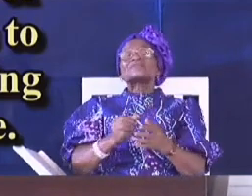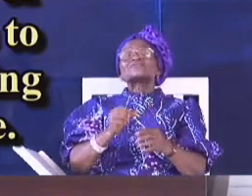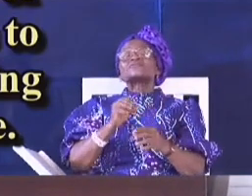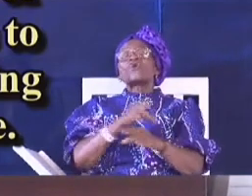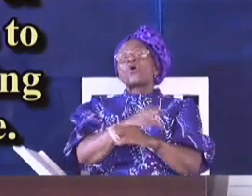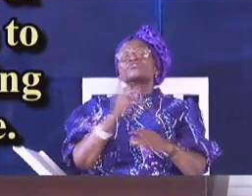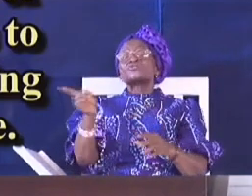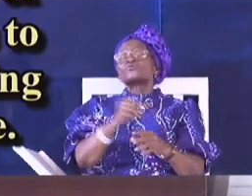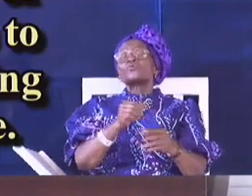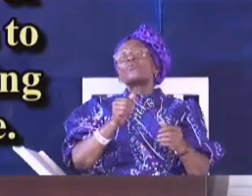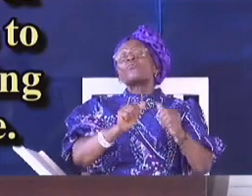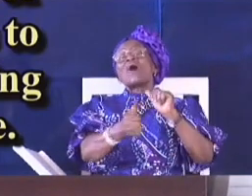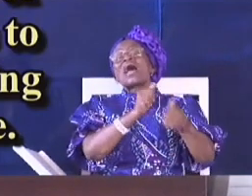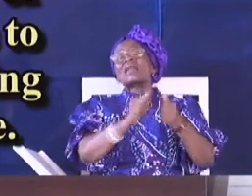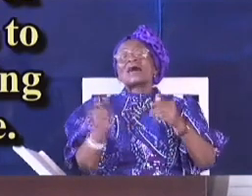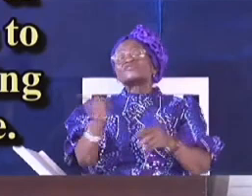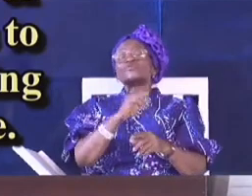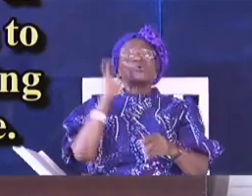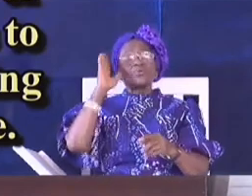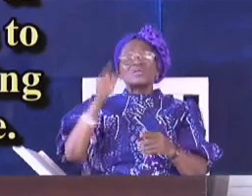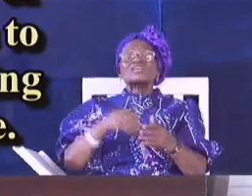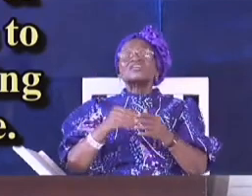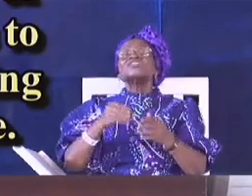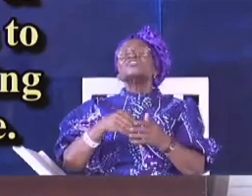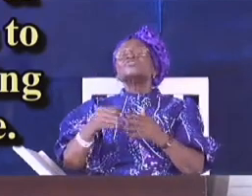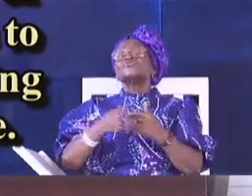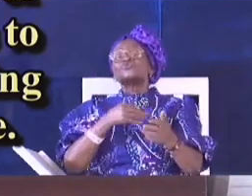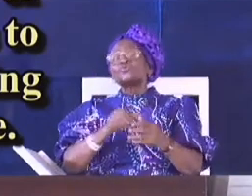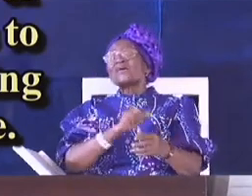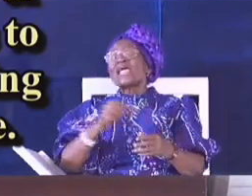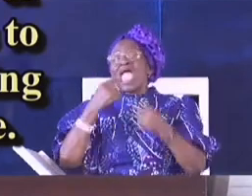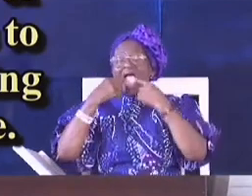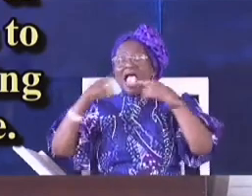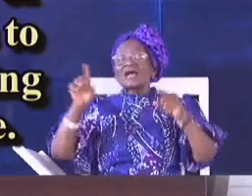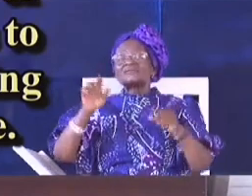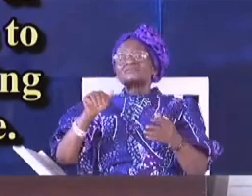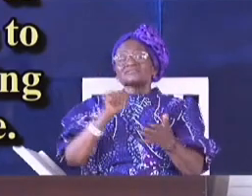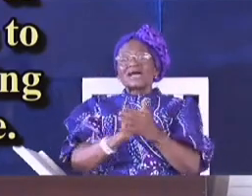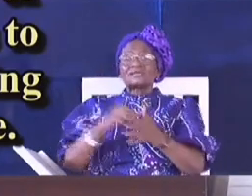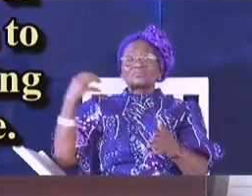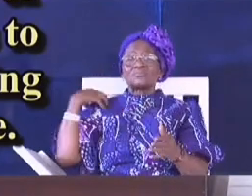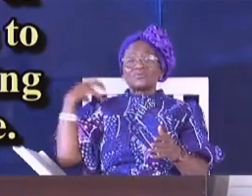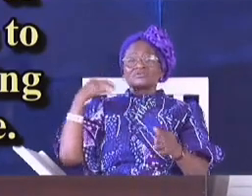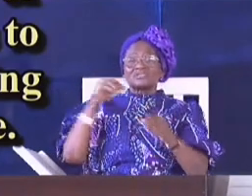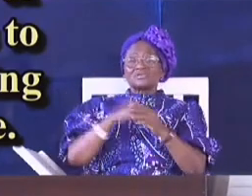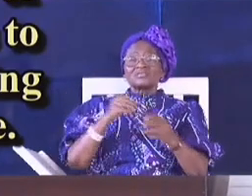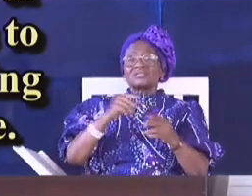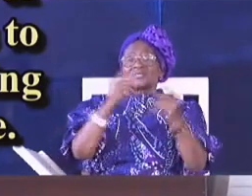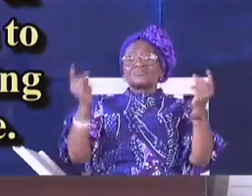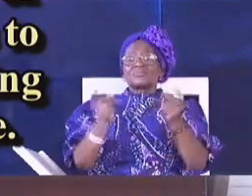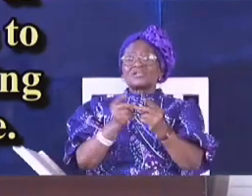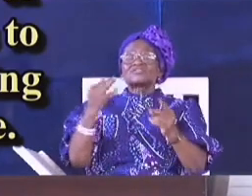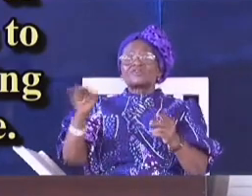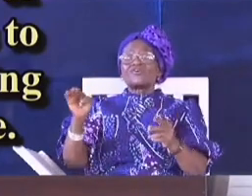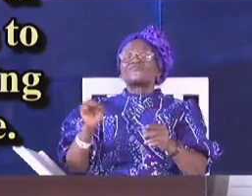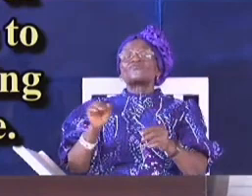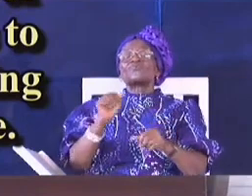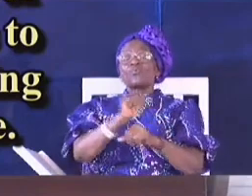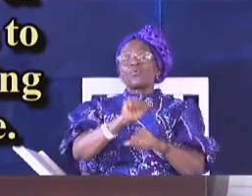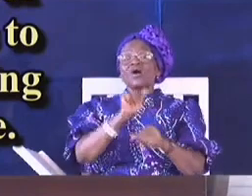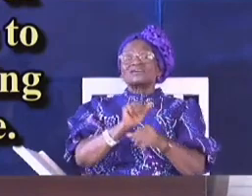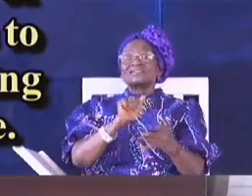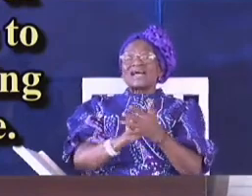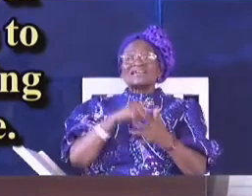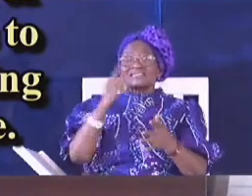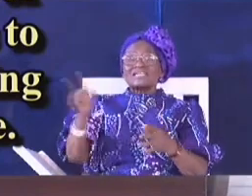issue a decree. That boss in the place of work that says you will not be promoted,